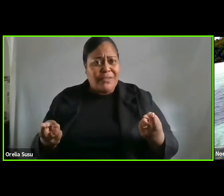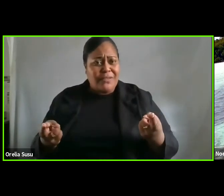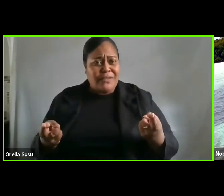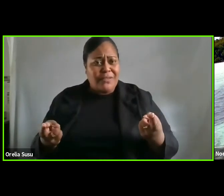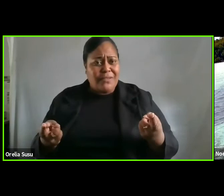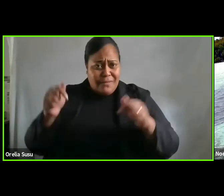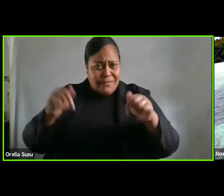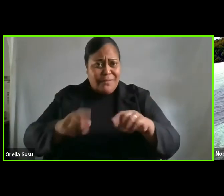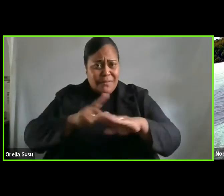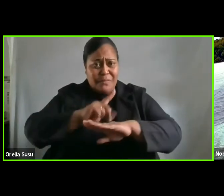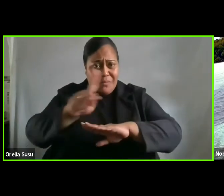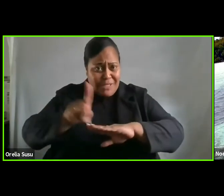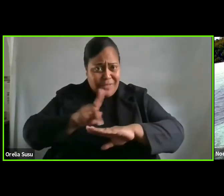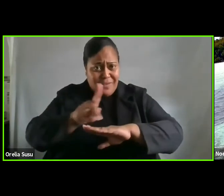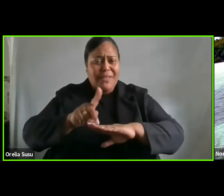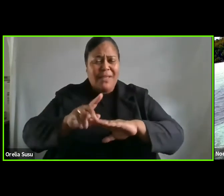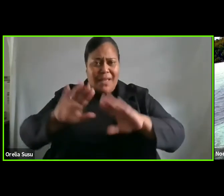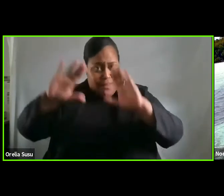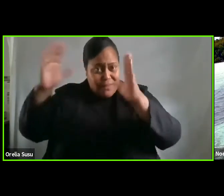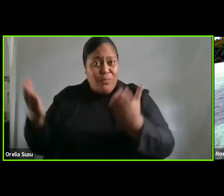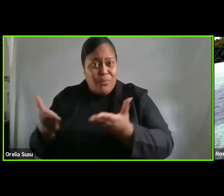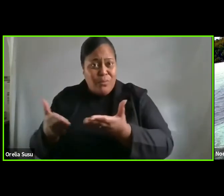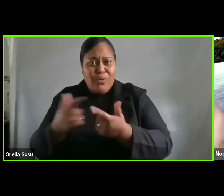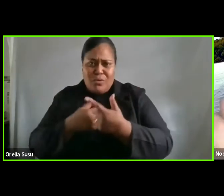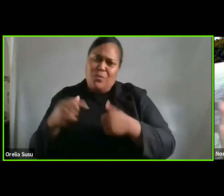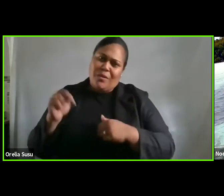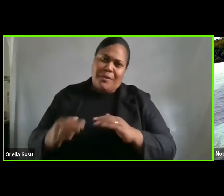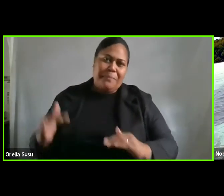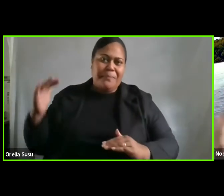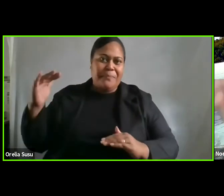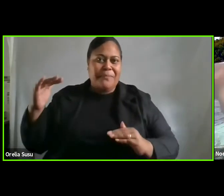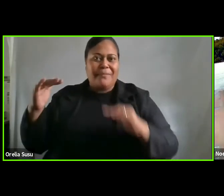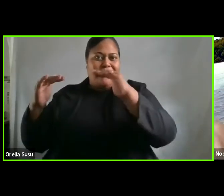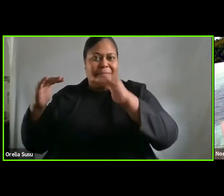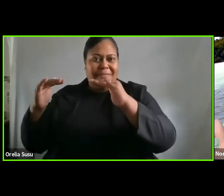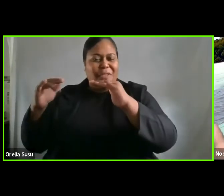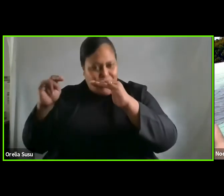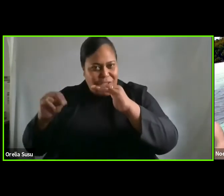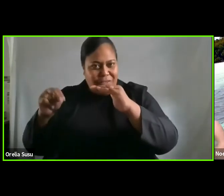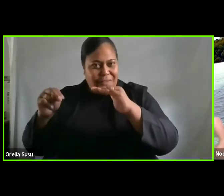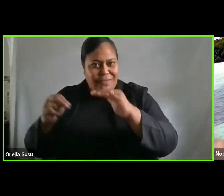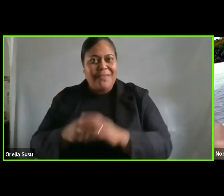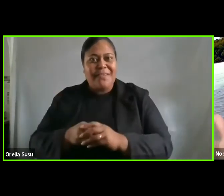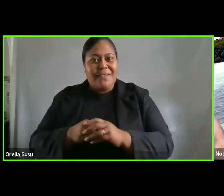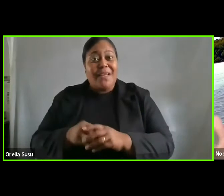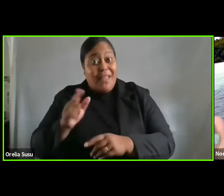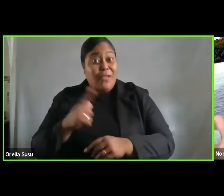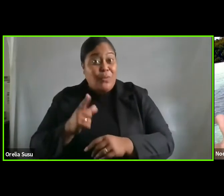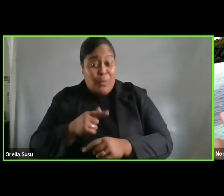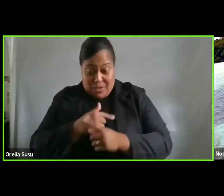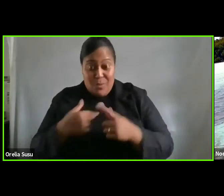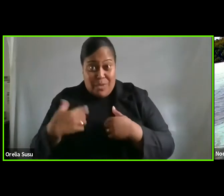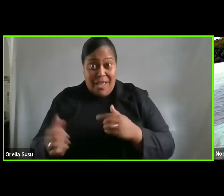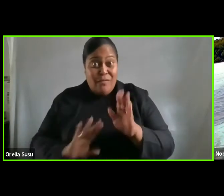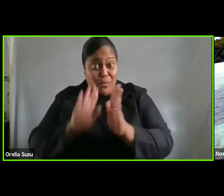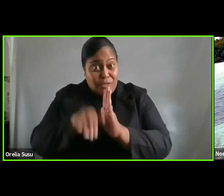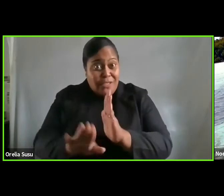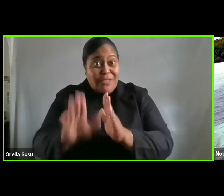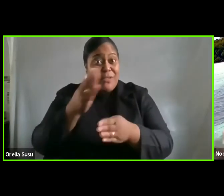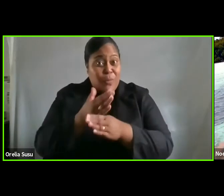um because we have to work fast now we have to accelerate so that's why we're with you all in this resilience work and